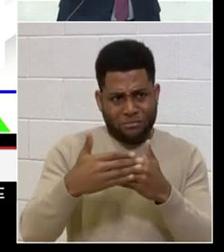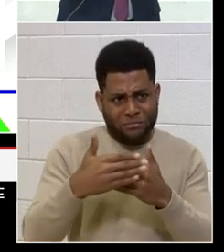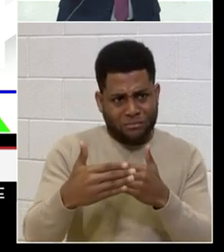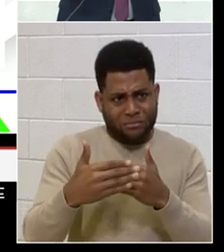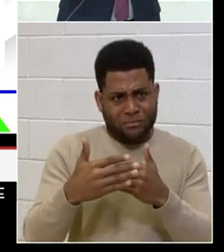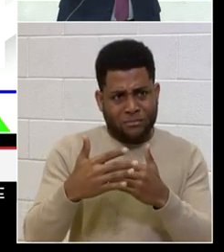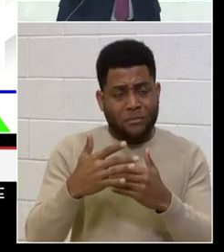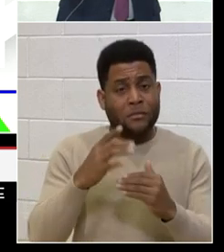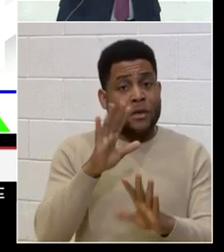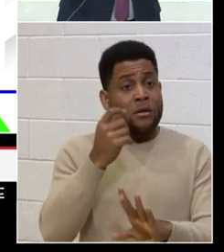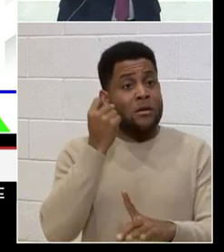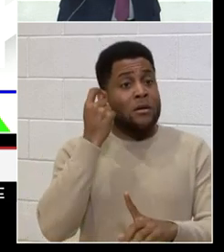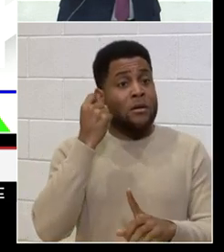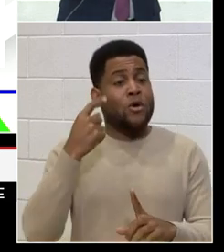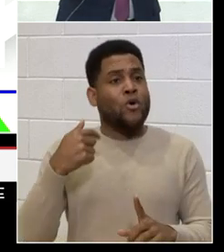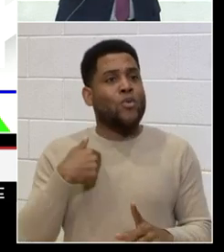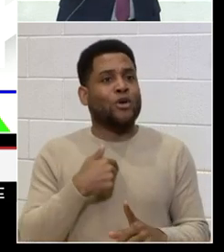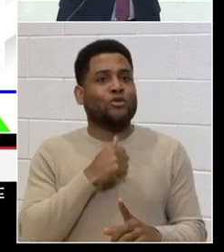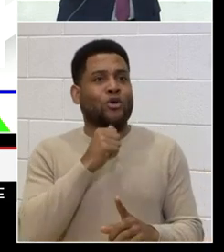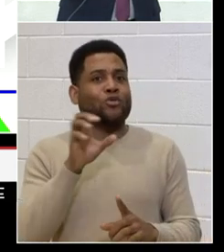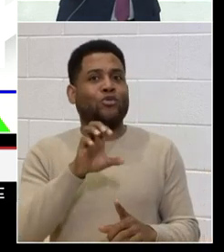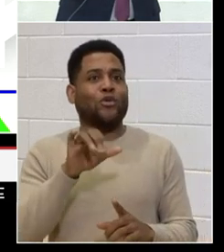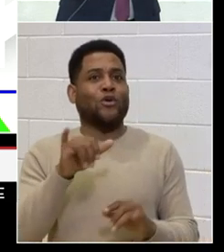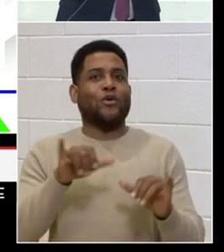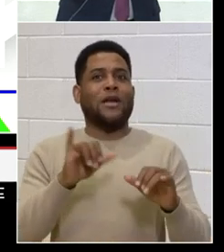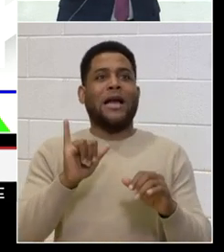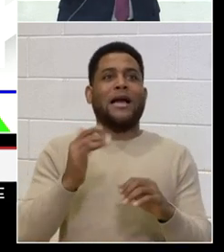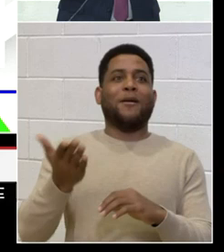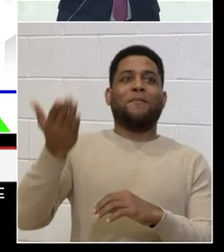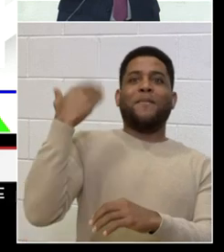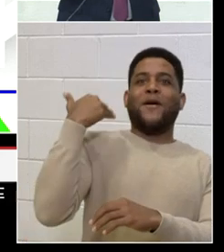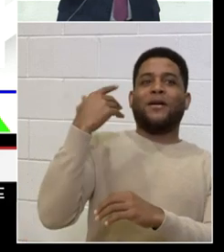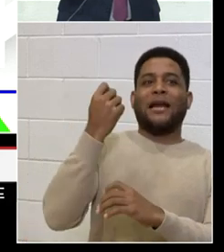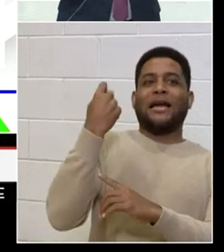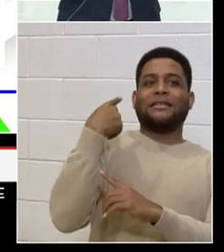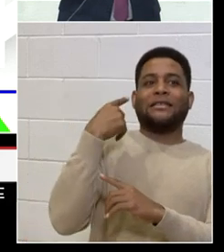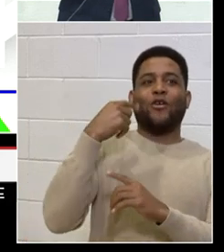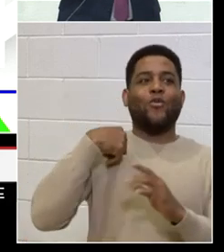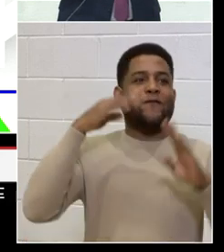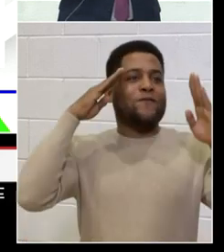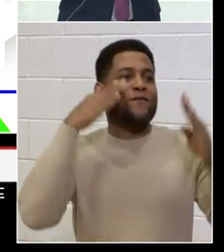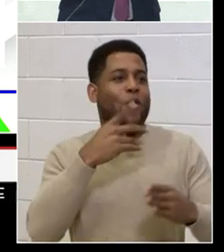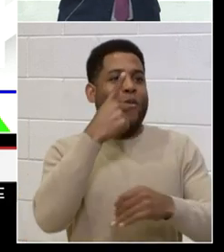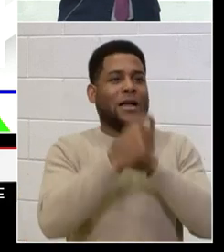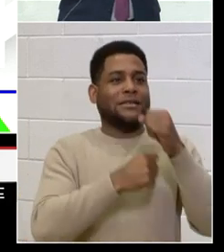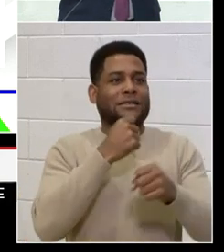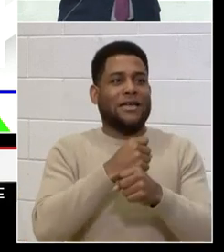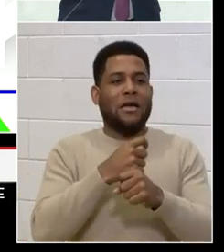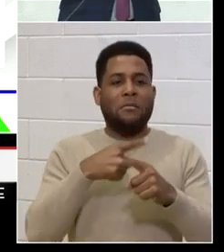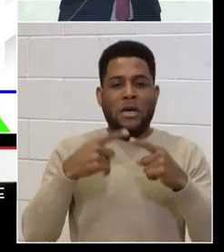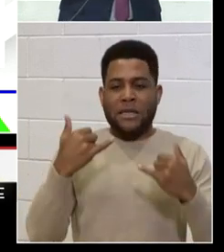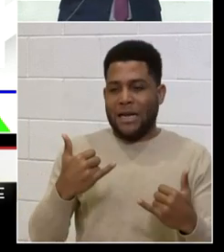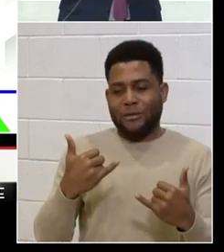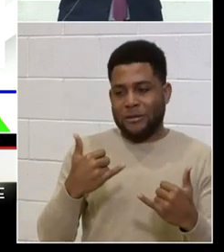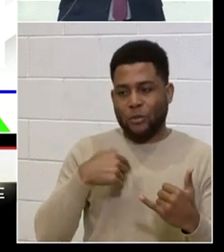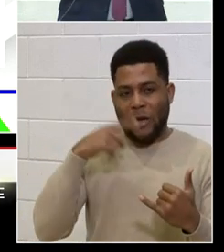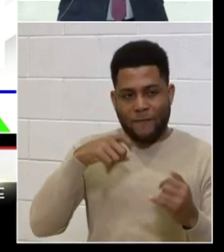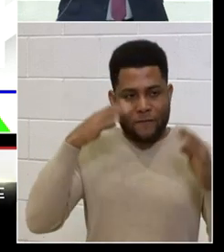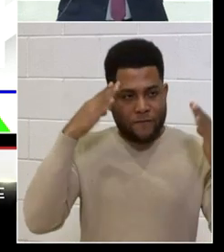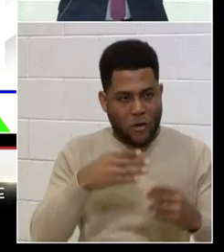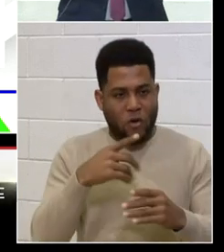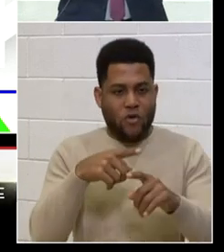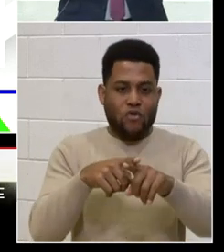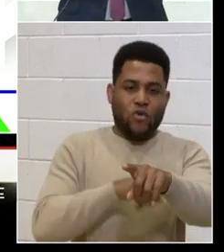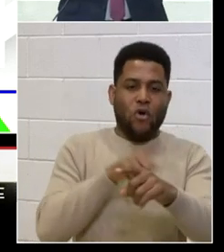mechanisms that we chose to use really only lasted 1 year. So we want to be able to reset spending in line with some of our long-term revenues. So those are some